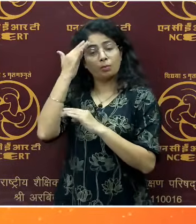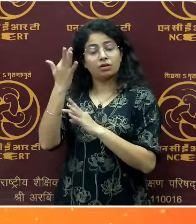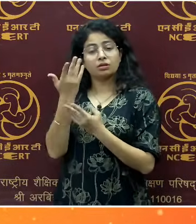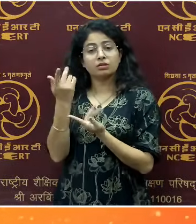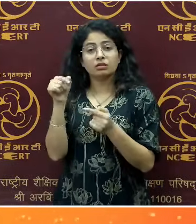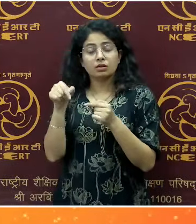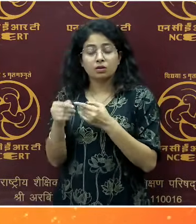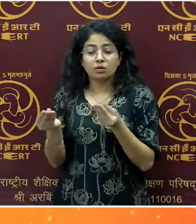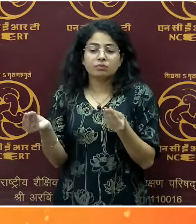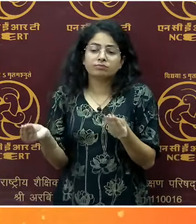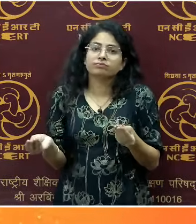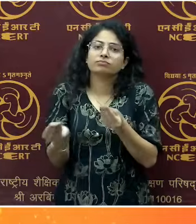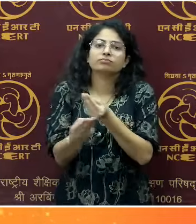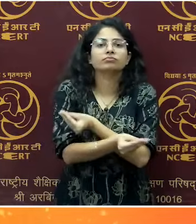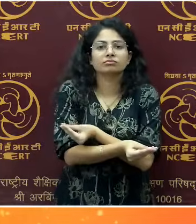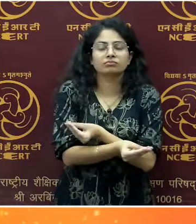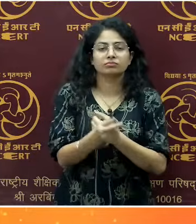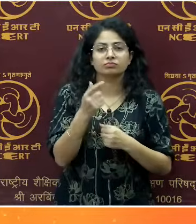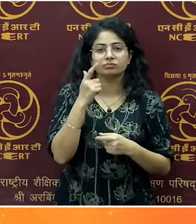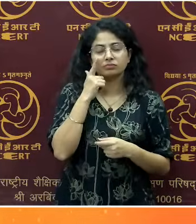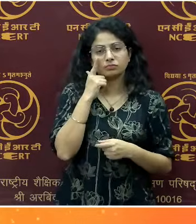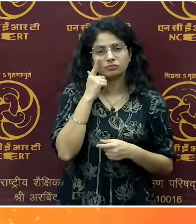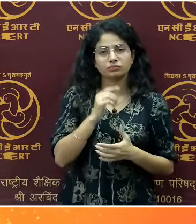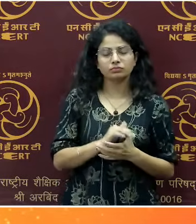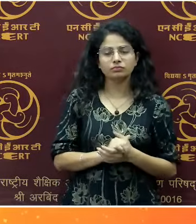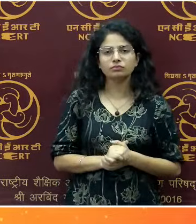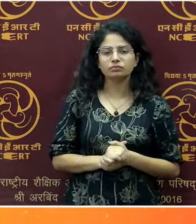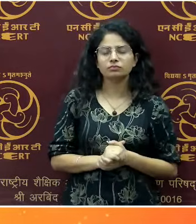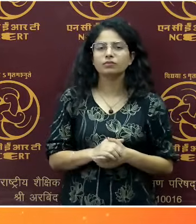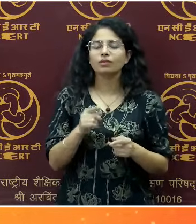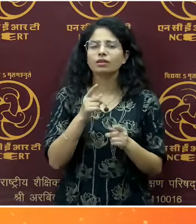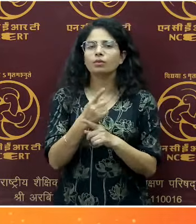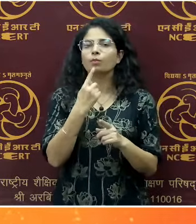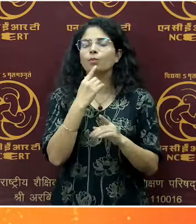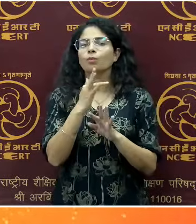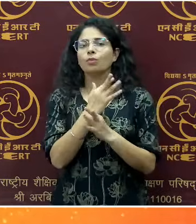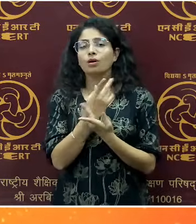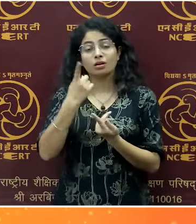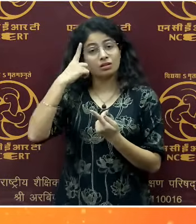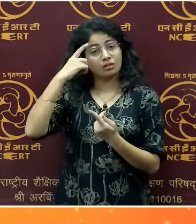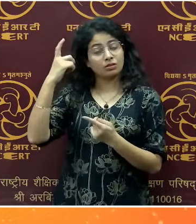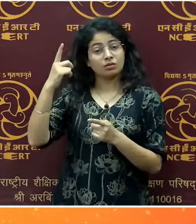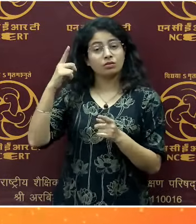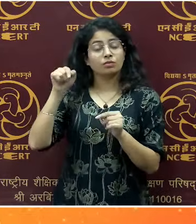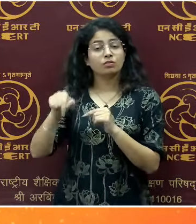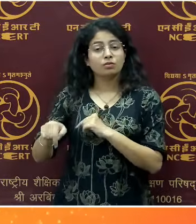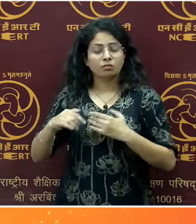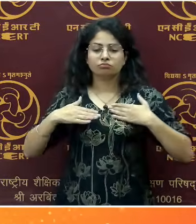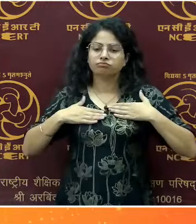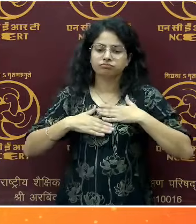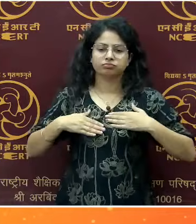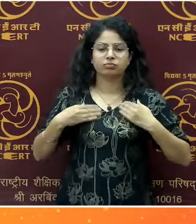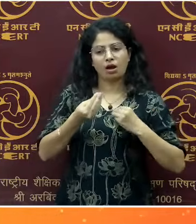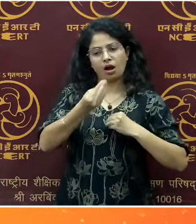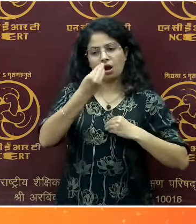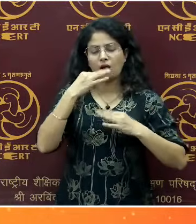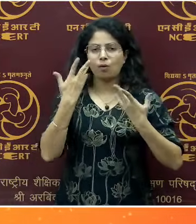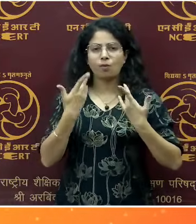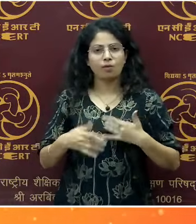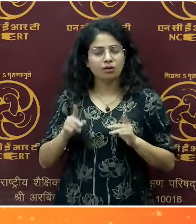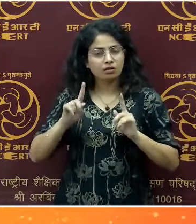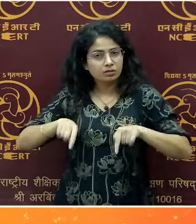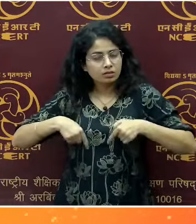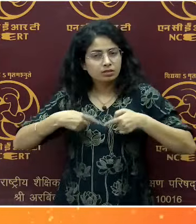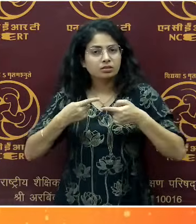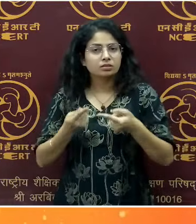to compensate for what they have done. Yes, and as Harpreet ma'am, you said that it was not thoughtful, they were just enjoying the grass and they were just having it.